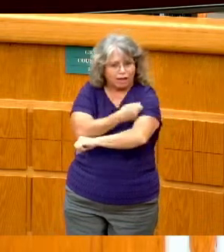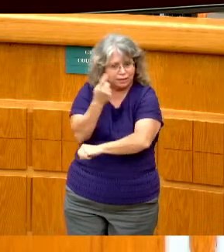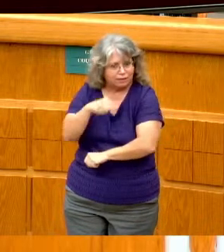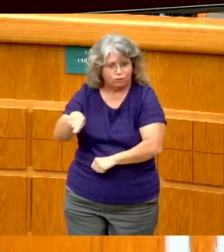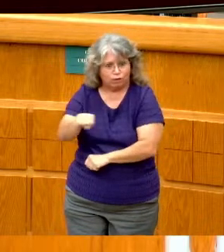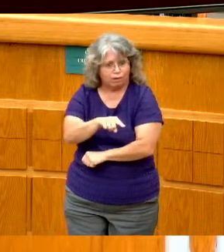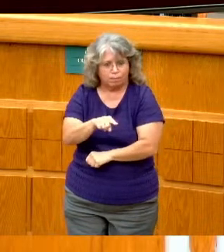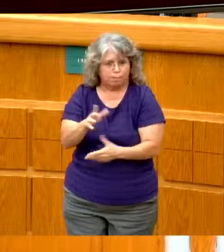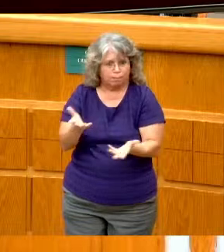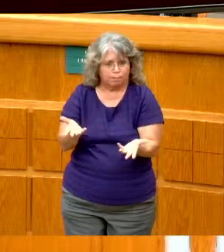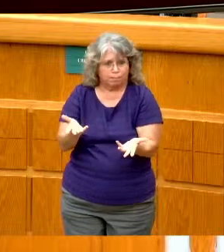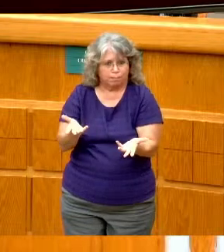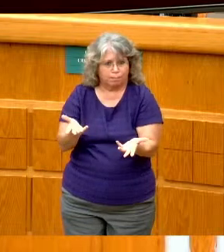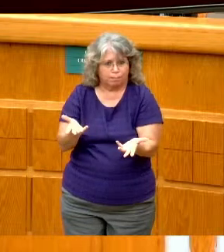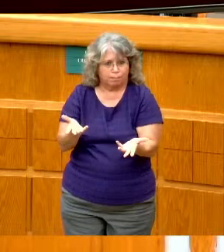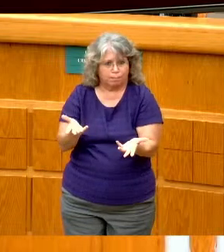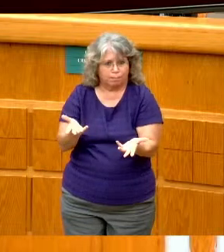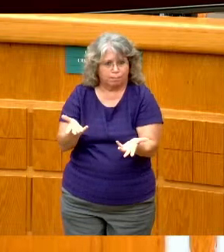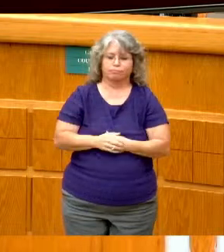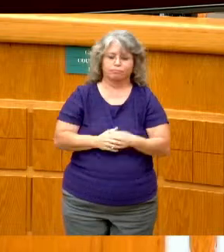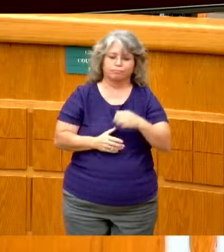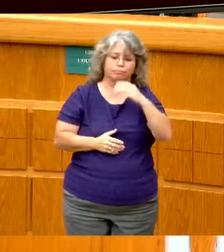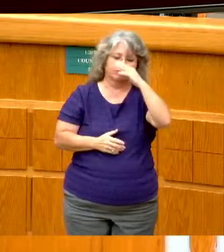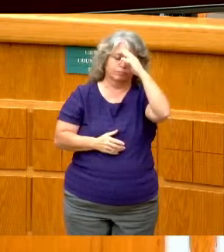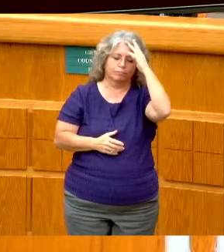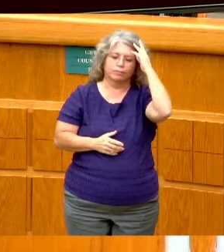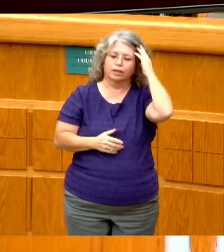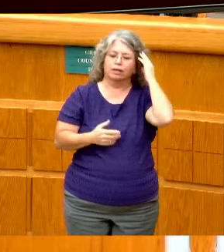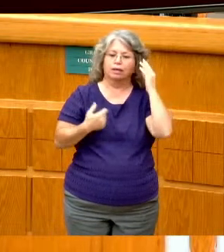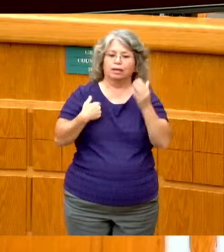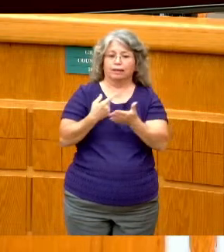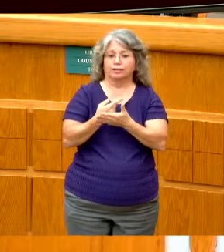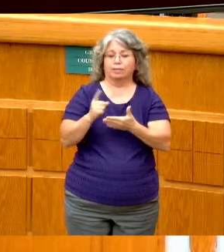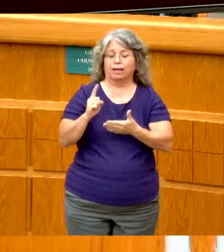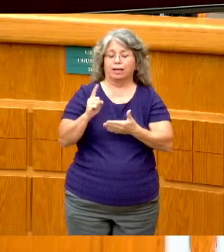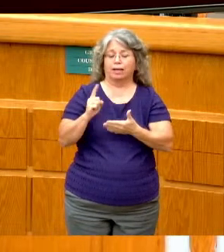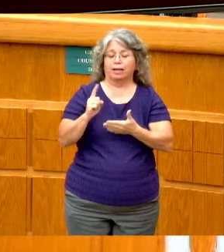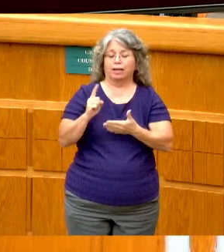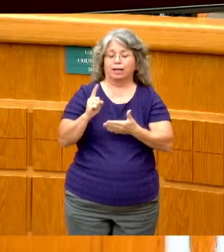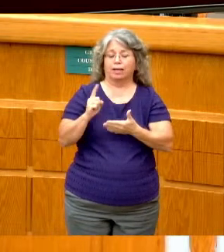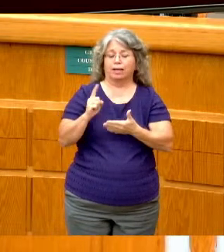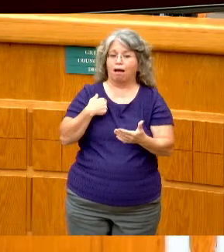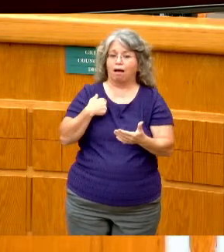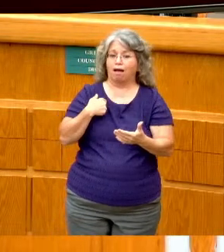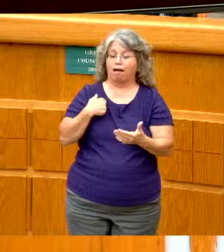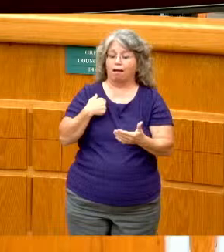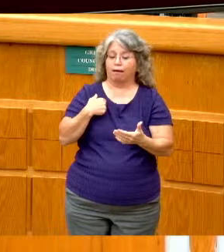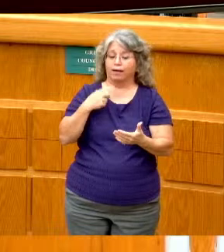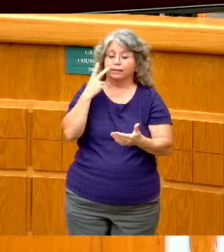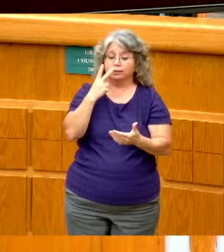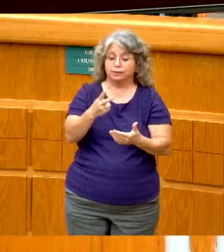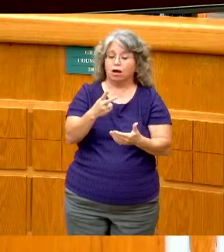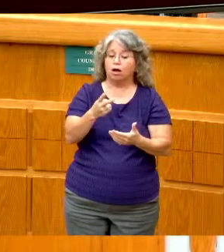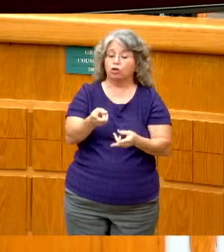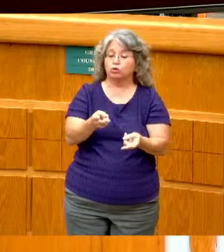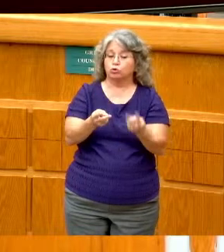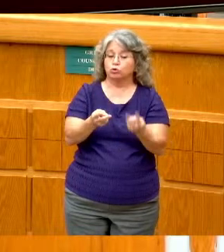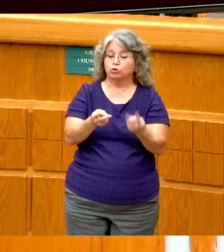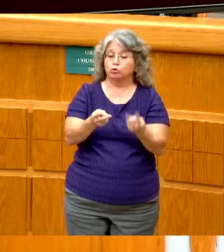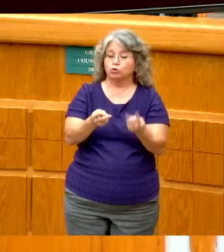I saw an additional 2 hospitalizations this past week in our pediatric population related to